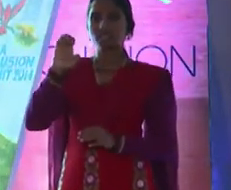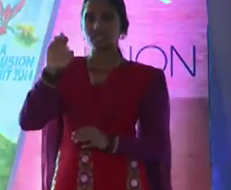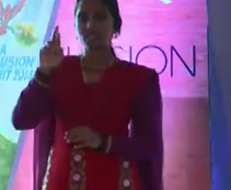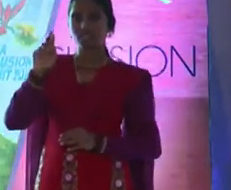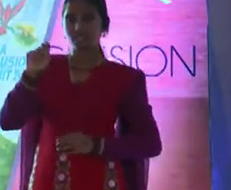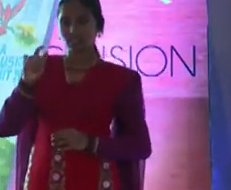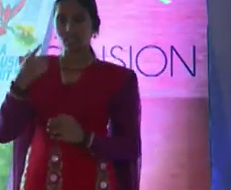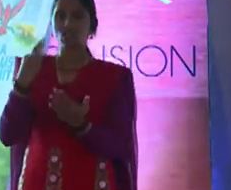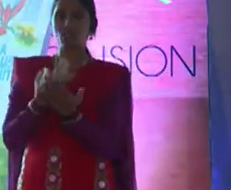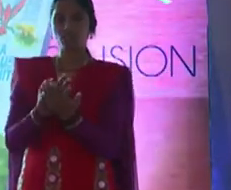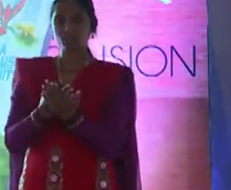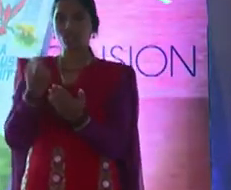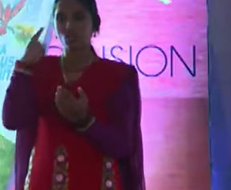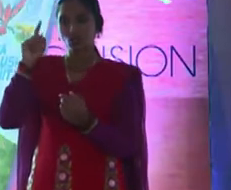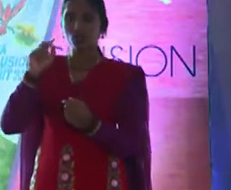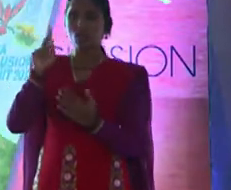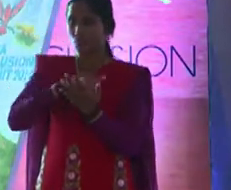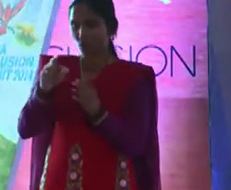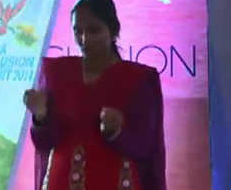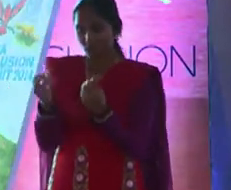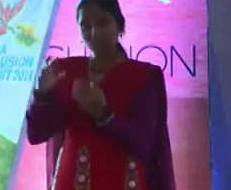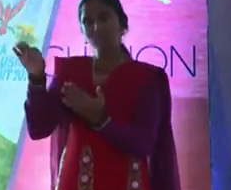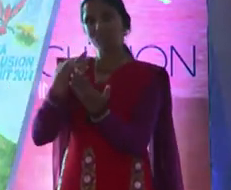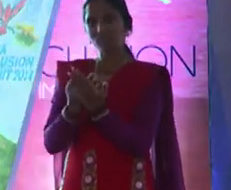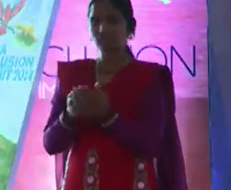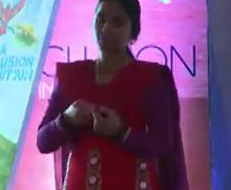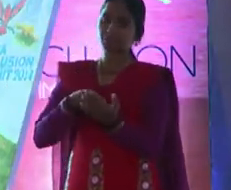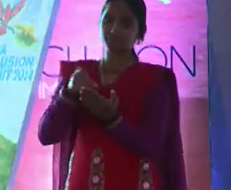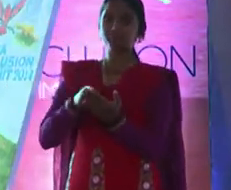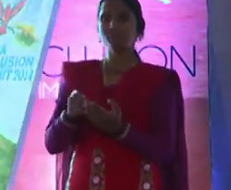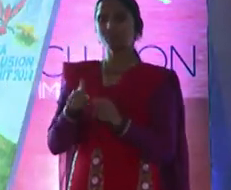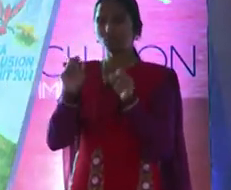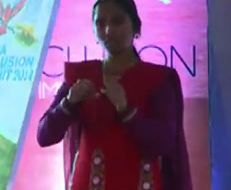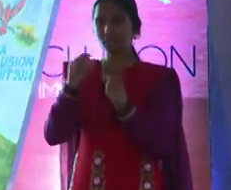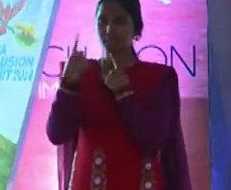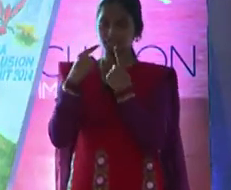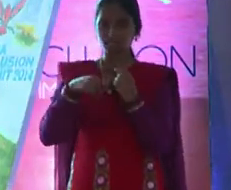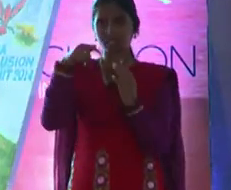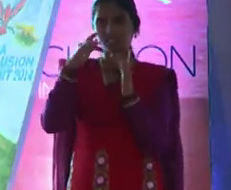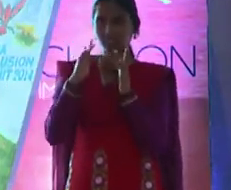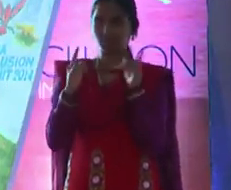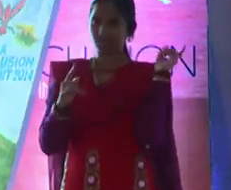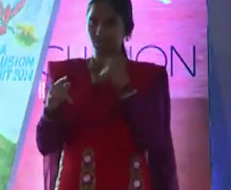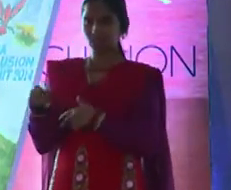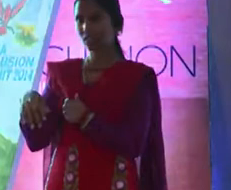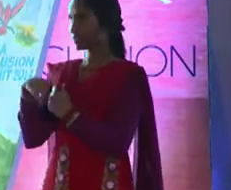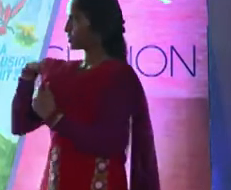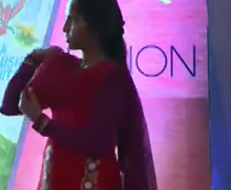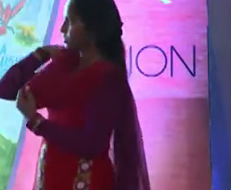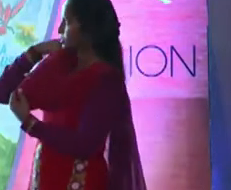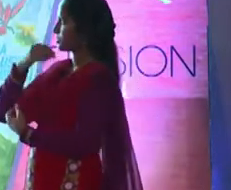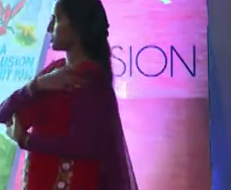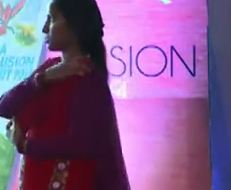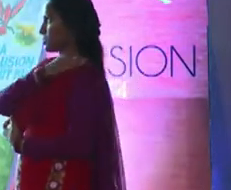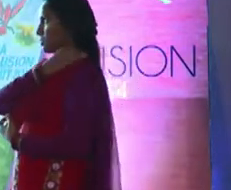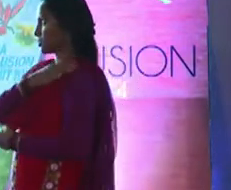you funds for organizing such programs. And I can assure you on this day that the next India Inclusion